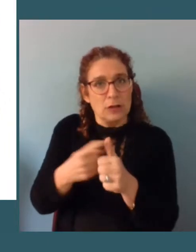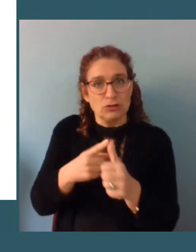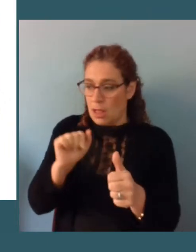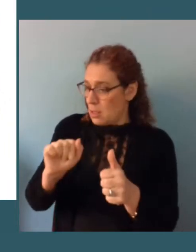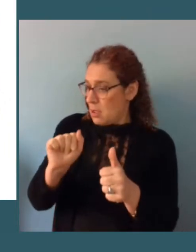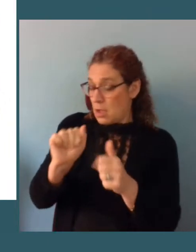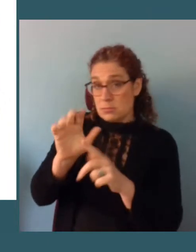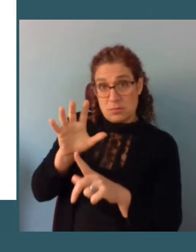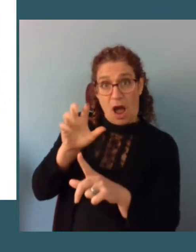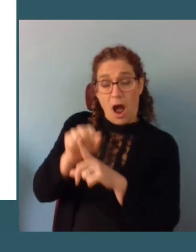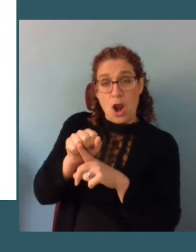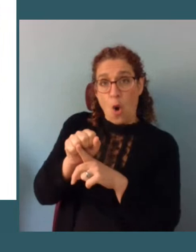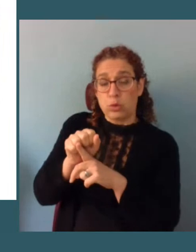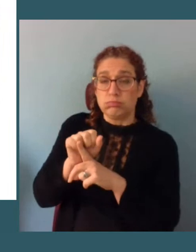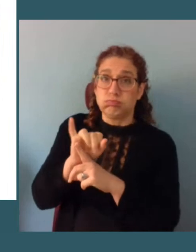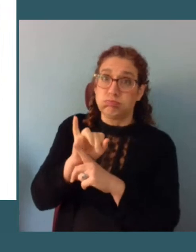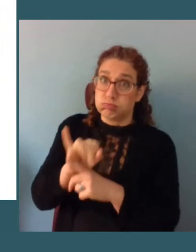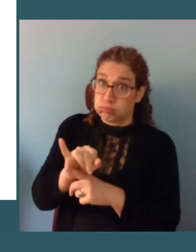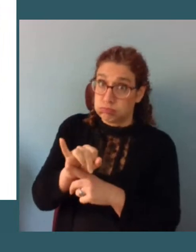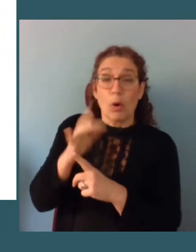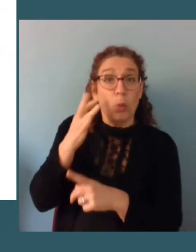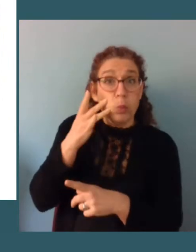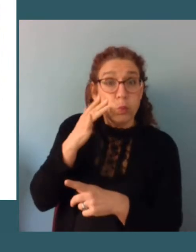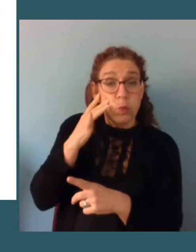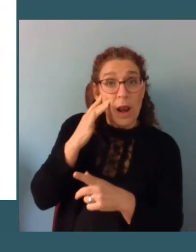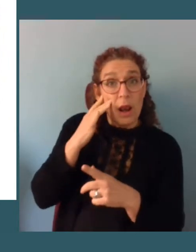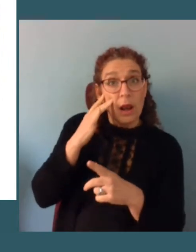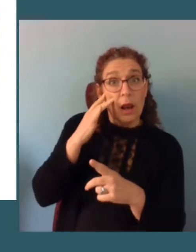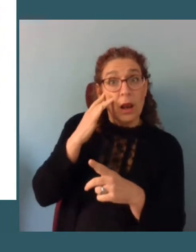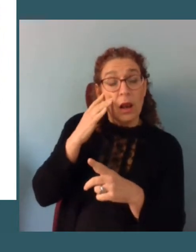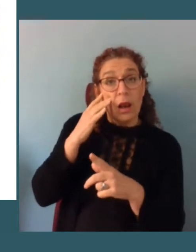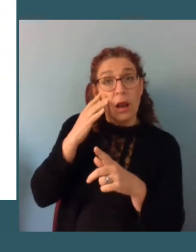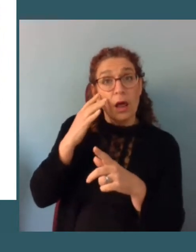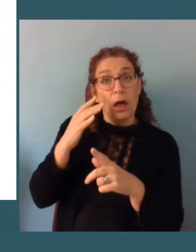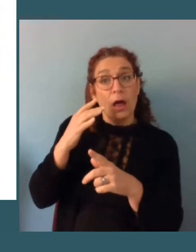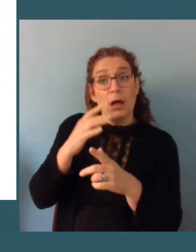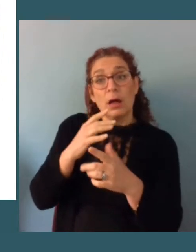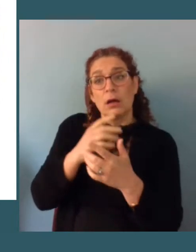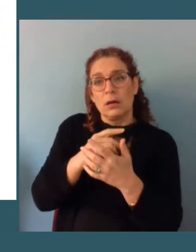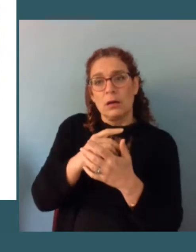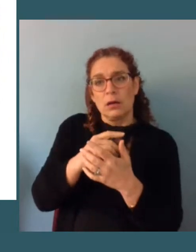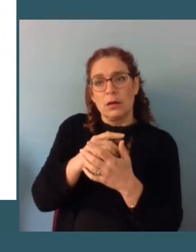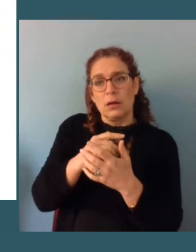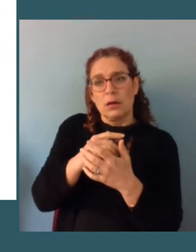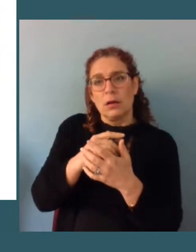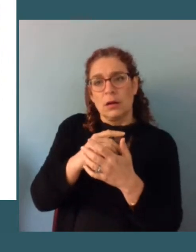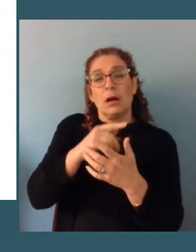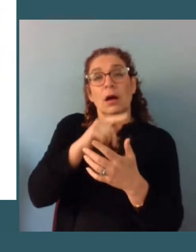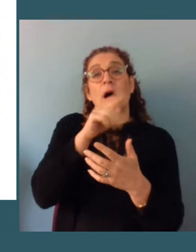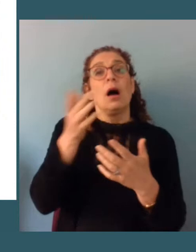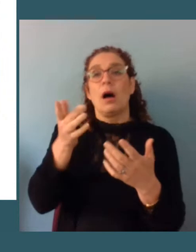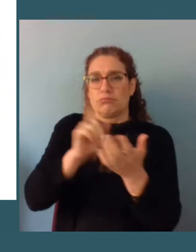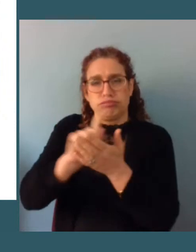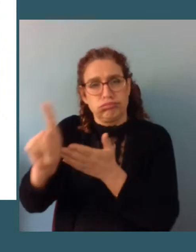diagnosis from paediatric specialist centres. So it really